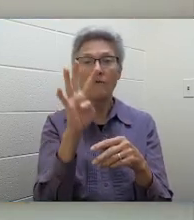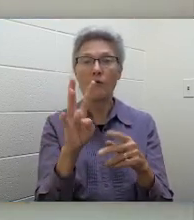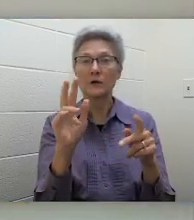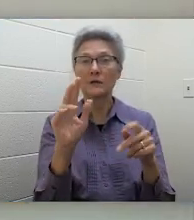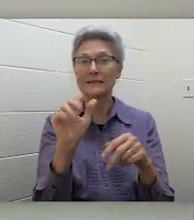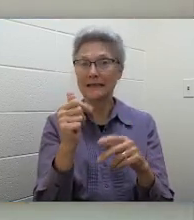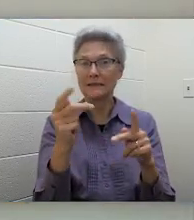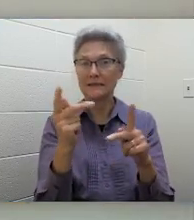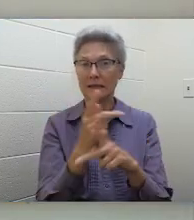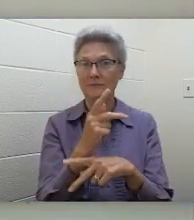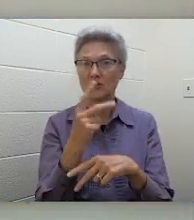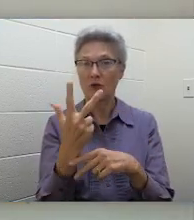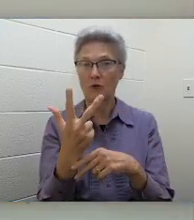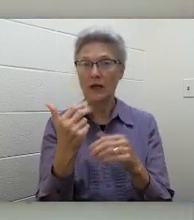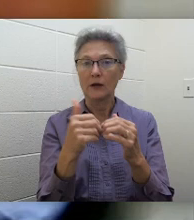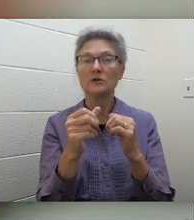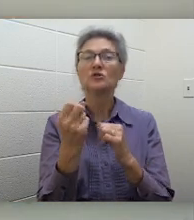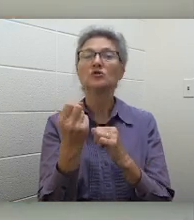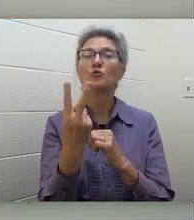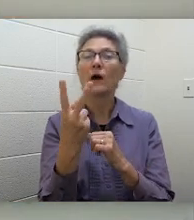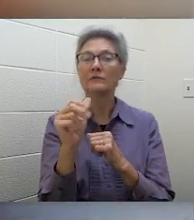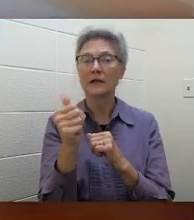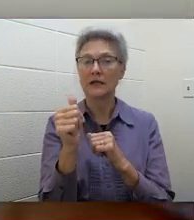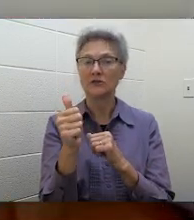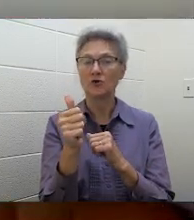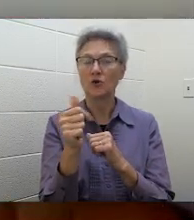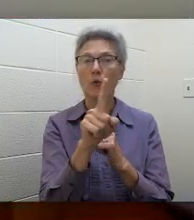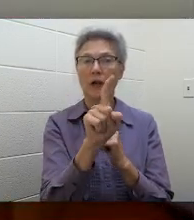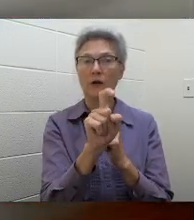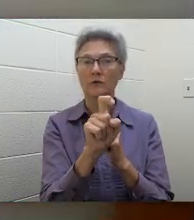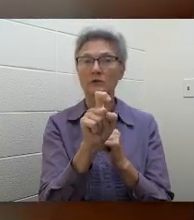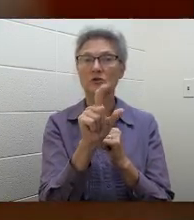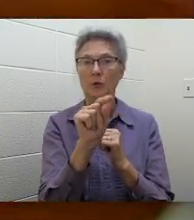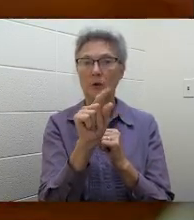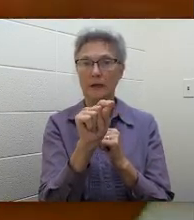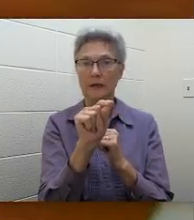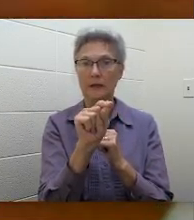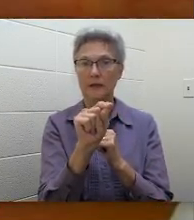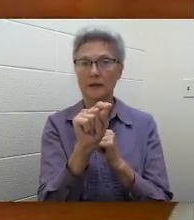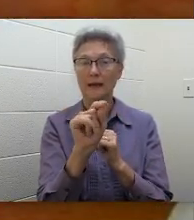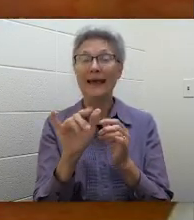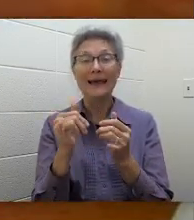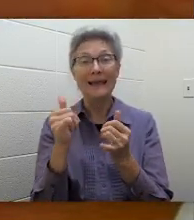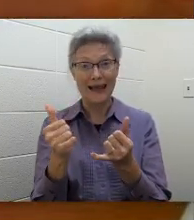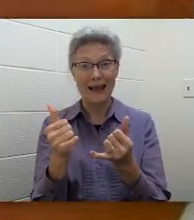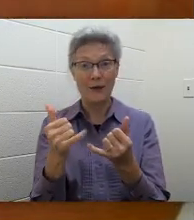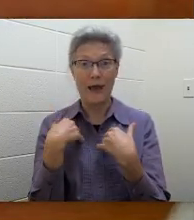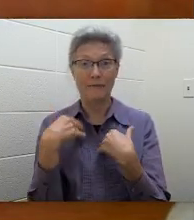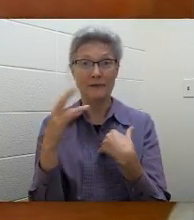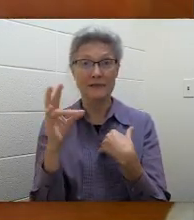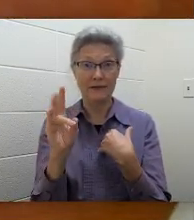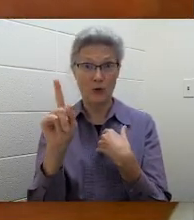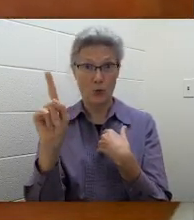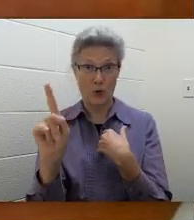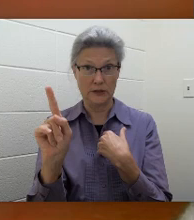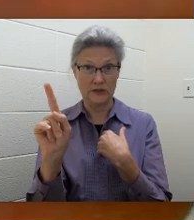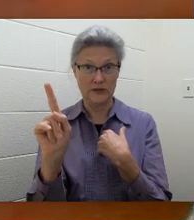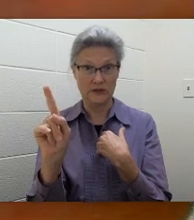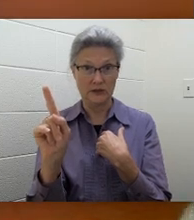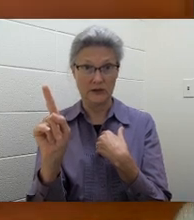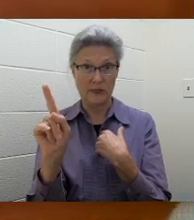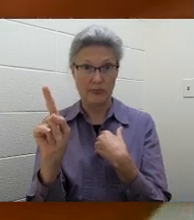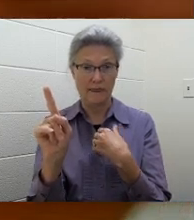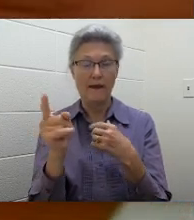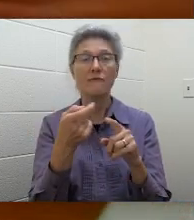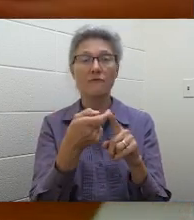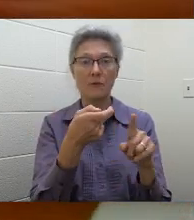tens times 3 is 12 tens or 120. Now here I have 7 ones for my 47